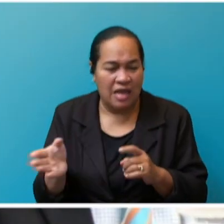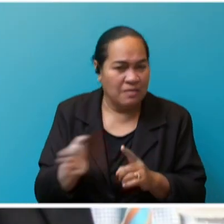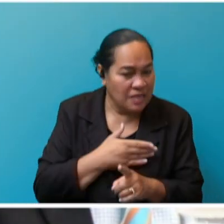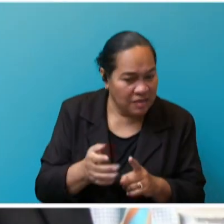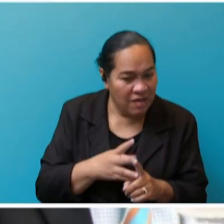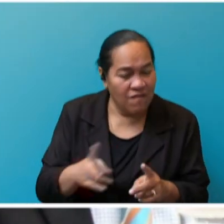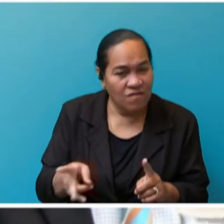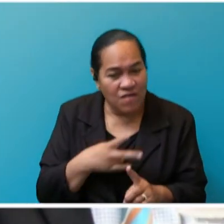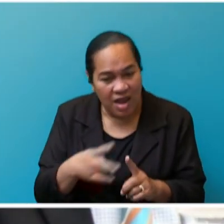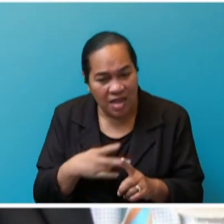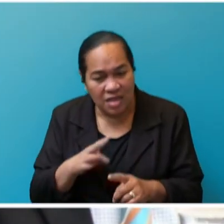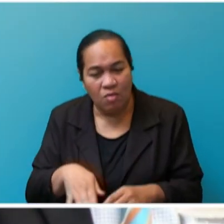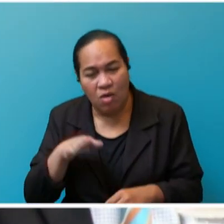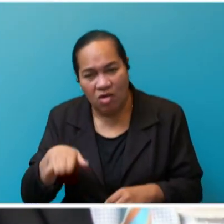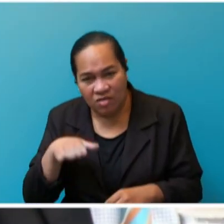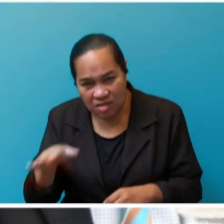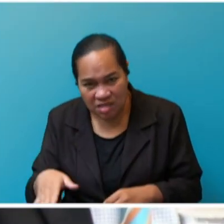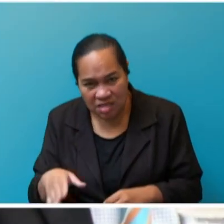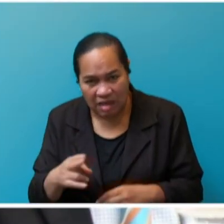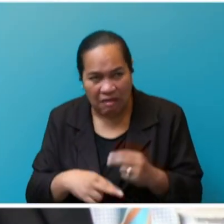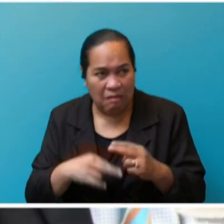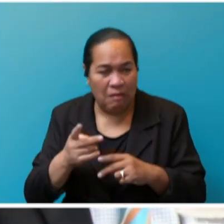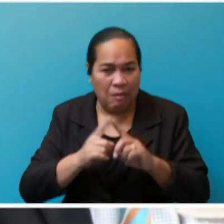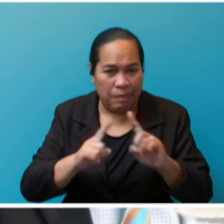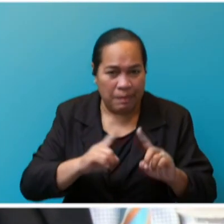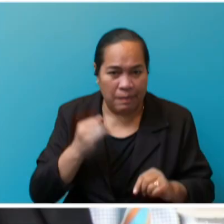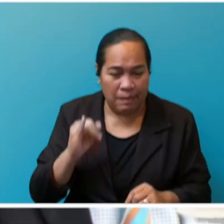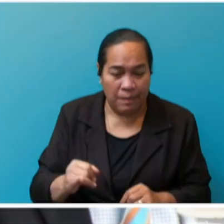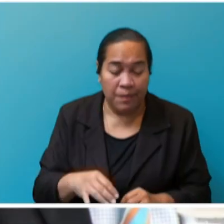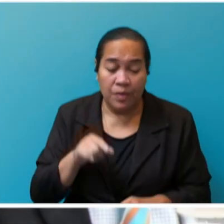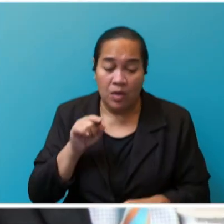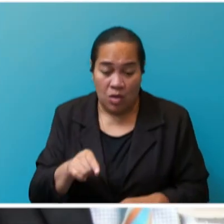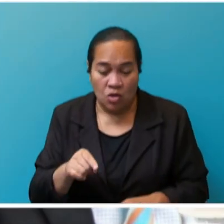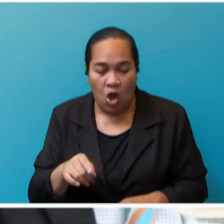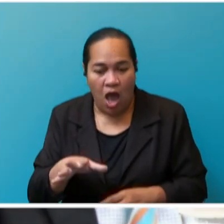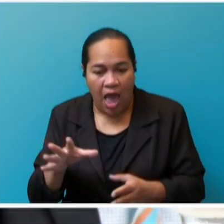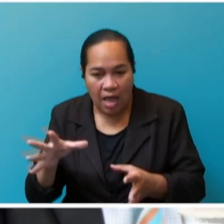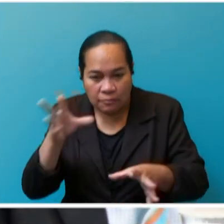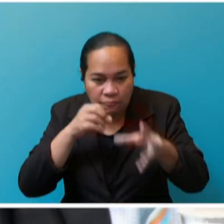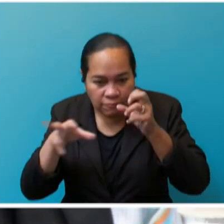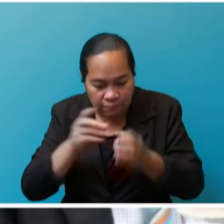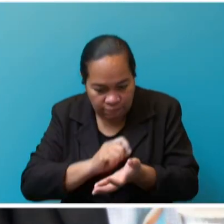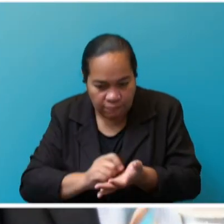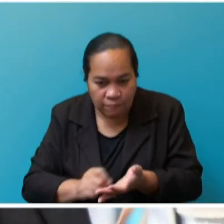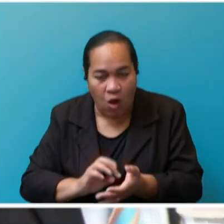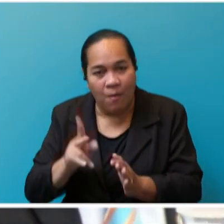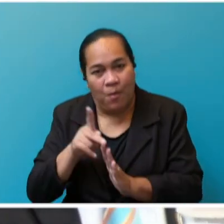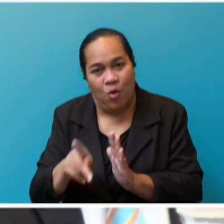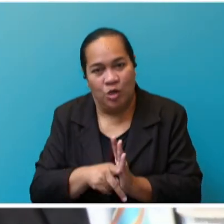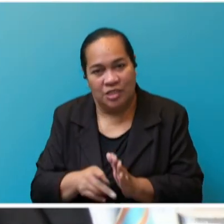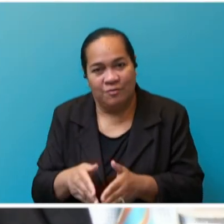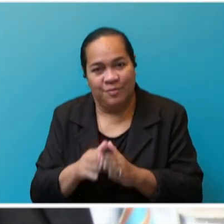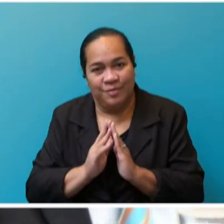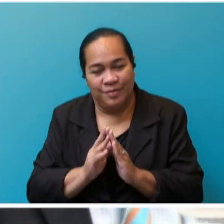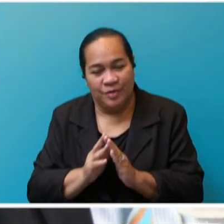or infrastructure gaps. These consultations help inform future policy and program design, ensuring that decisions made